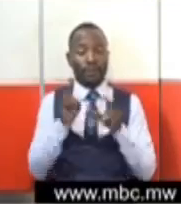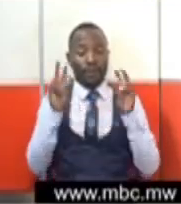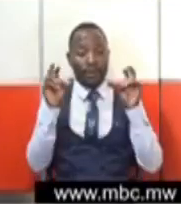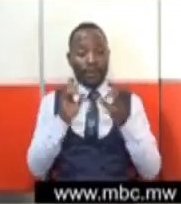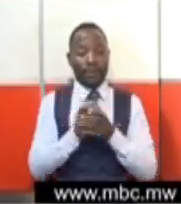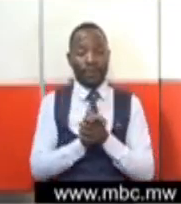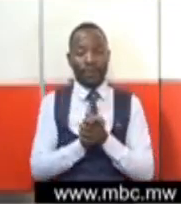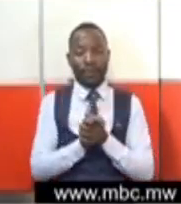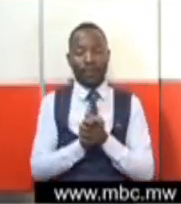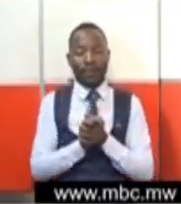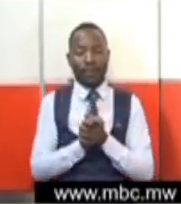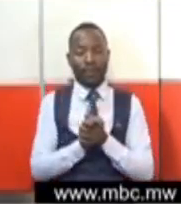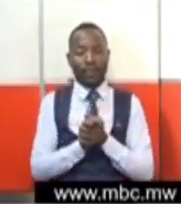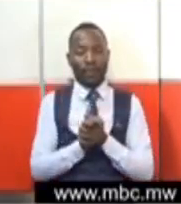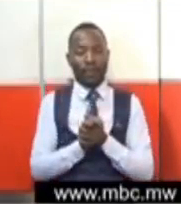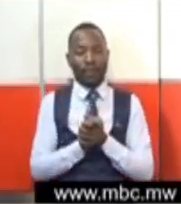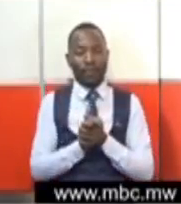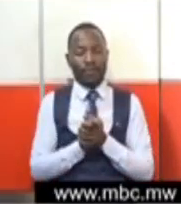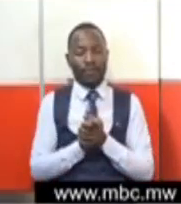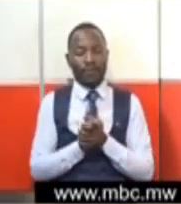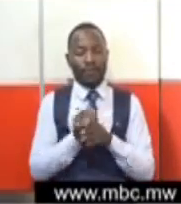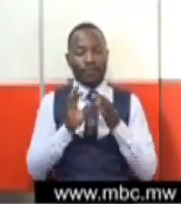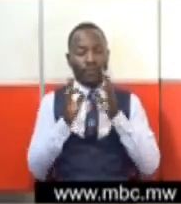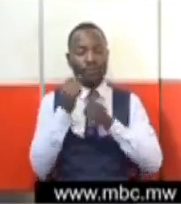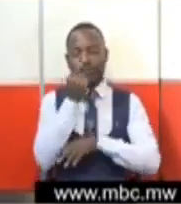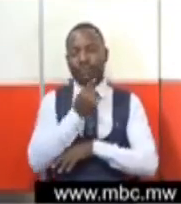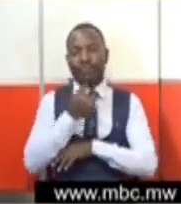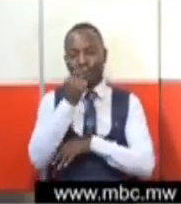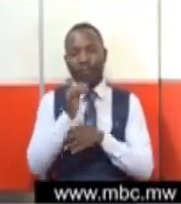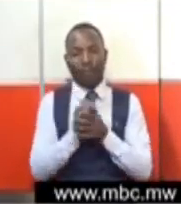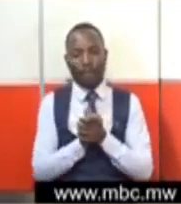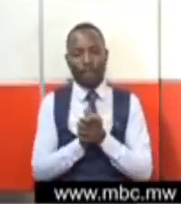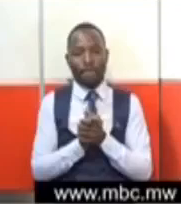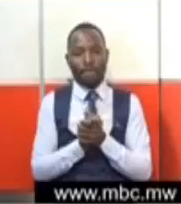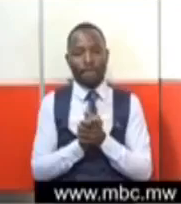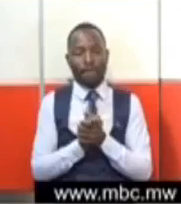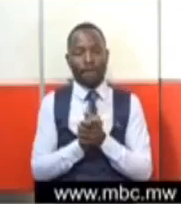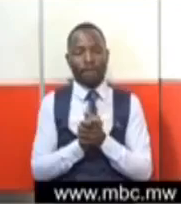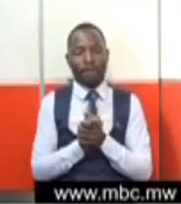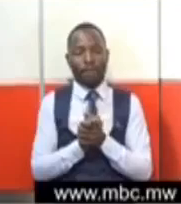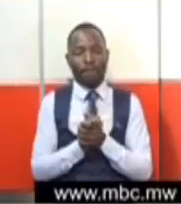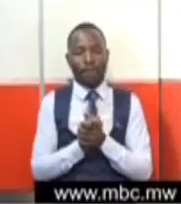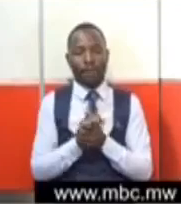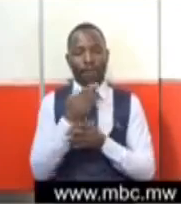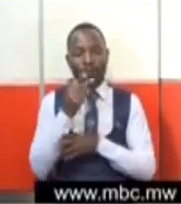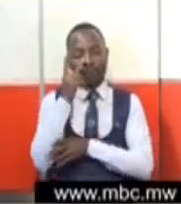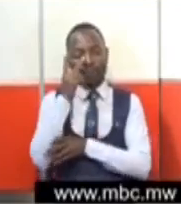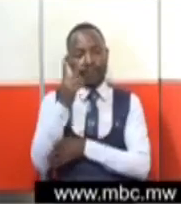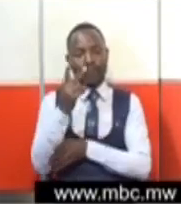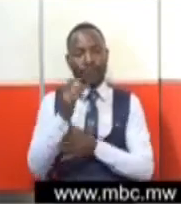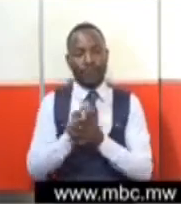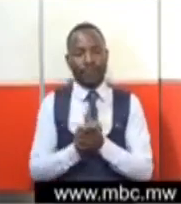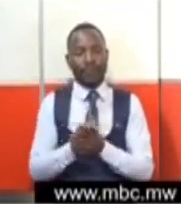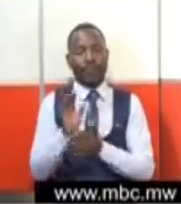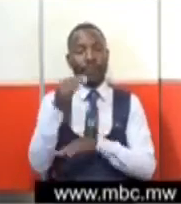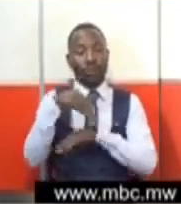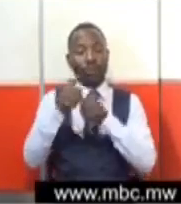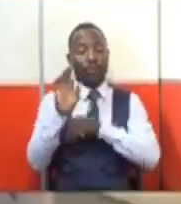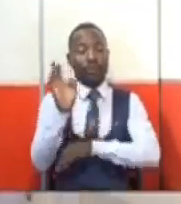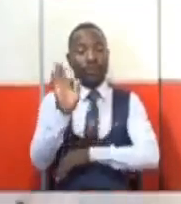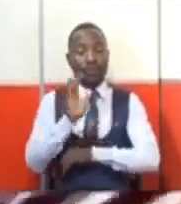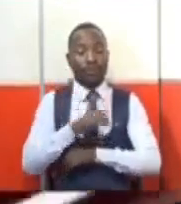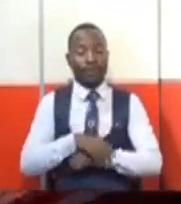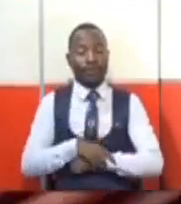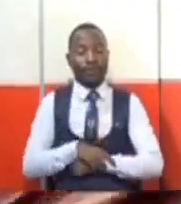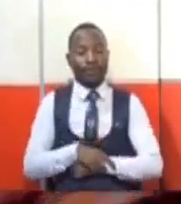headlines. I'm Kumbu Kanipiri, and Talson Kamalata was our sign language interpreter tonight. Thanks for watching, and good night.